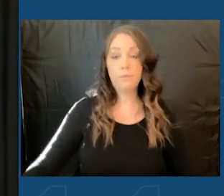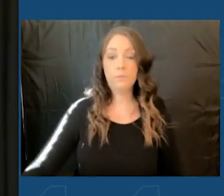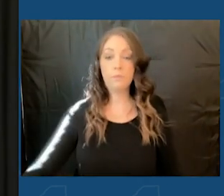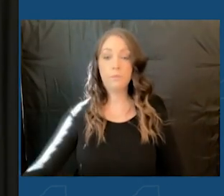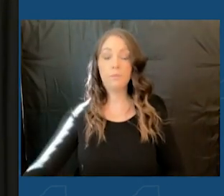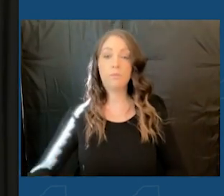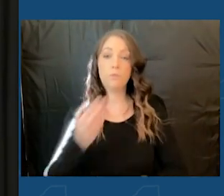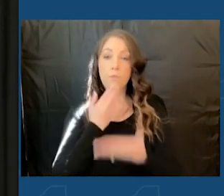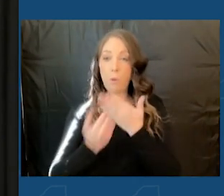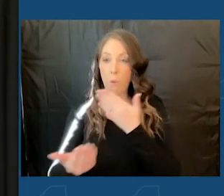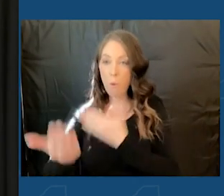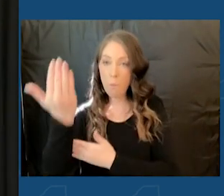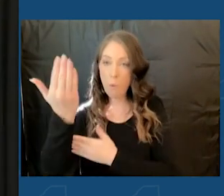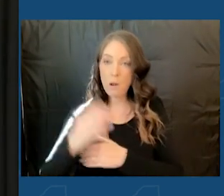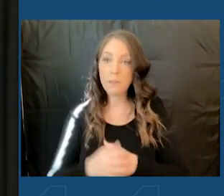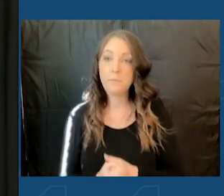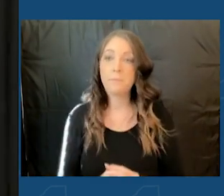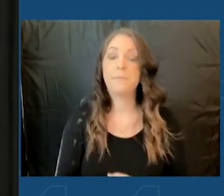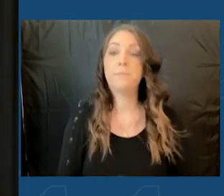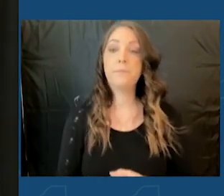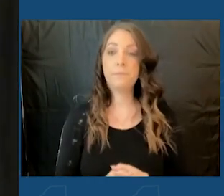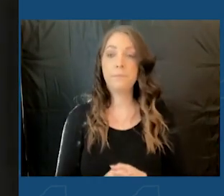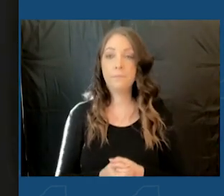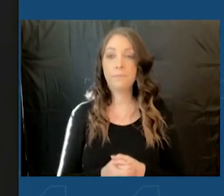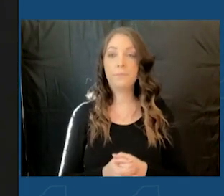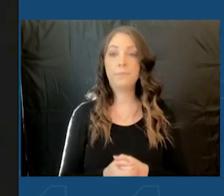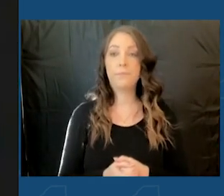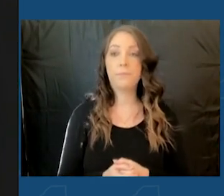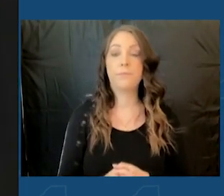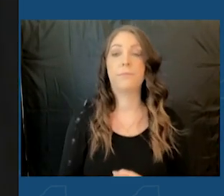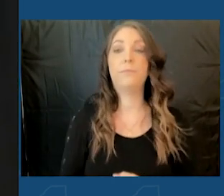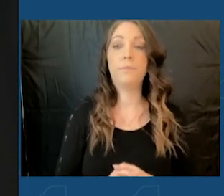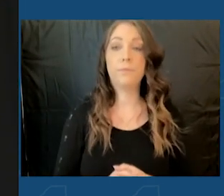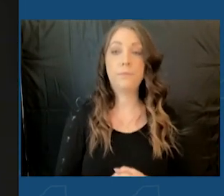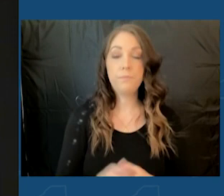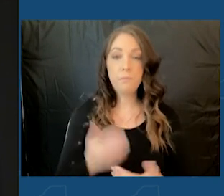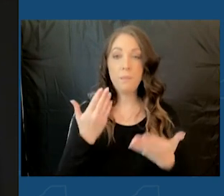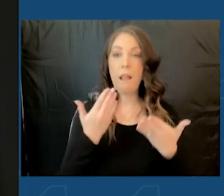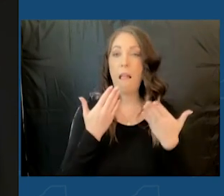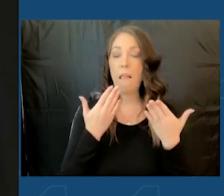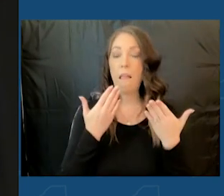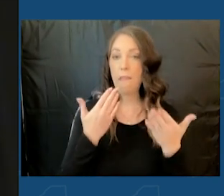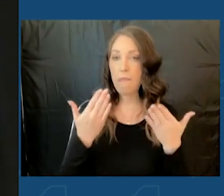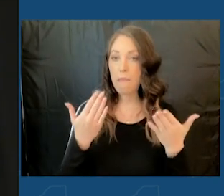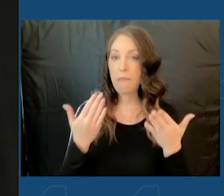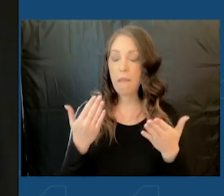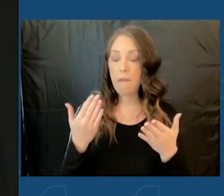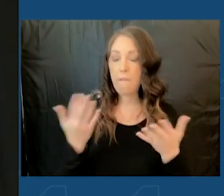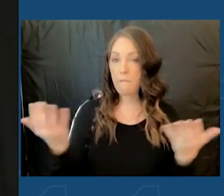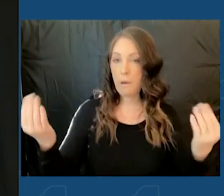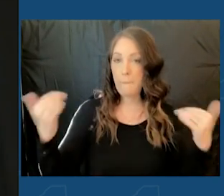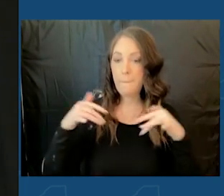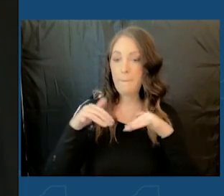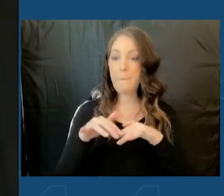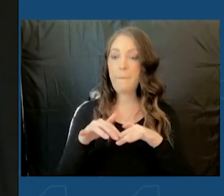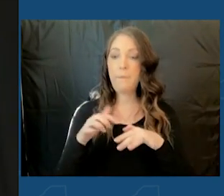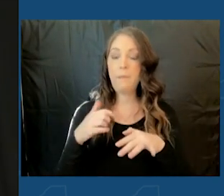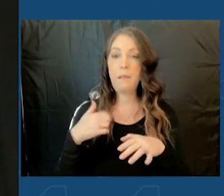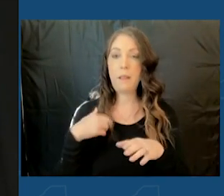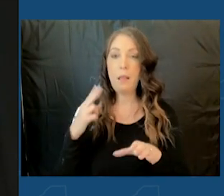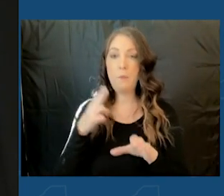Good morning, everyone. Thank you for joining us. I'm joined here today at this high-intensity